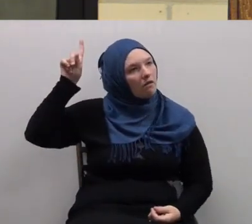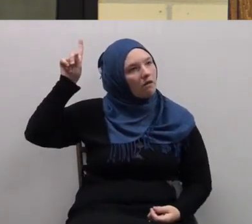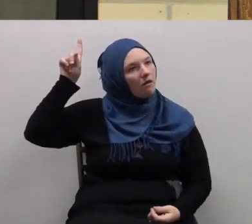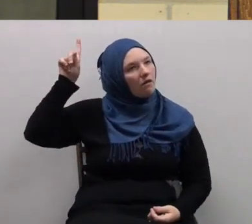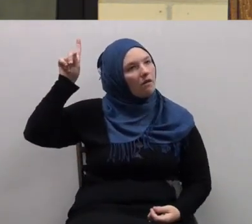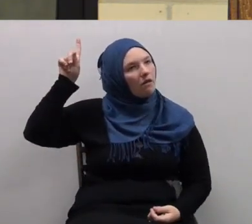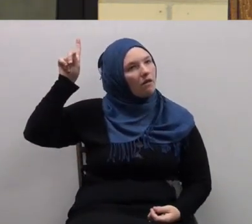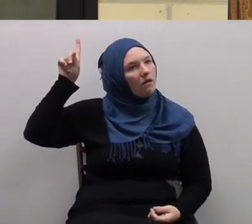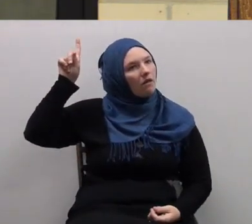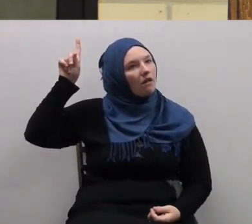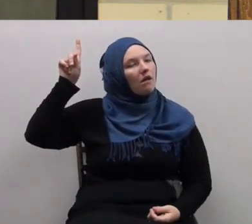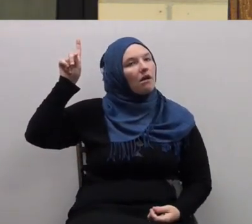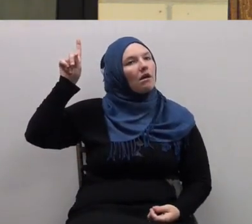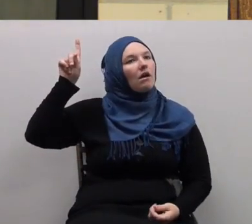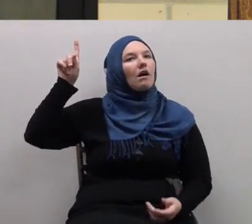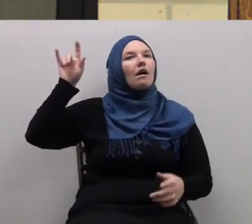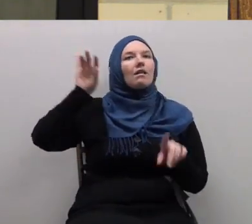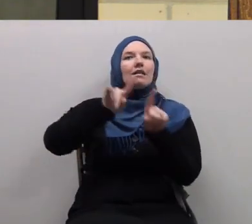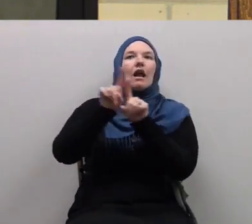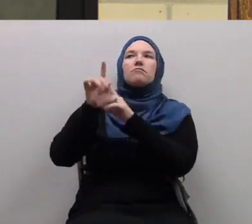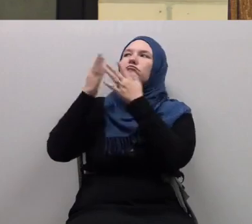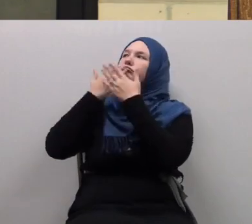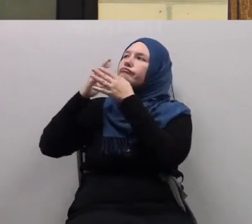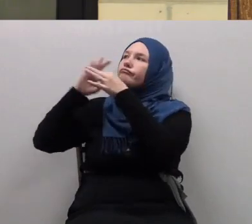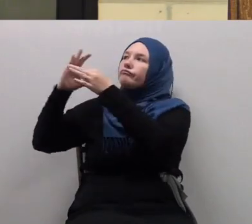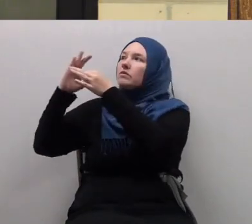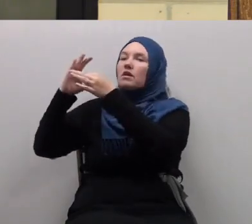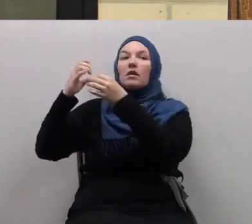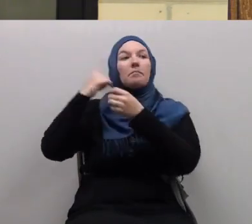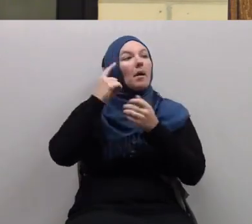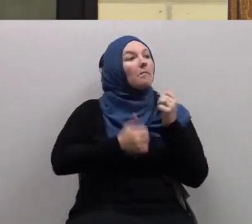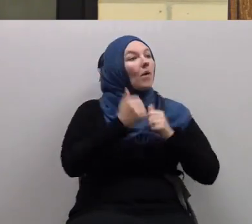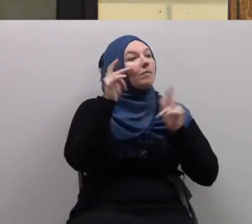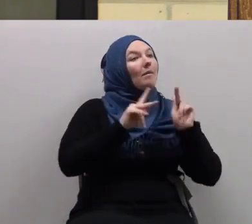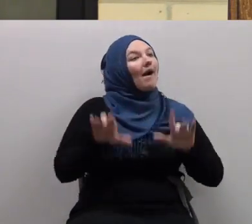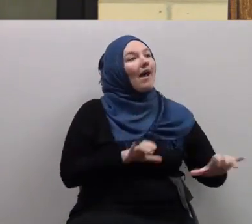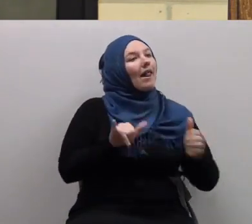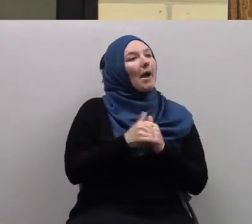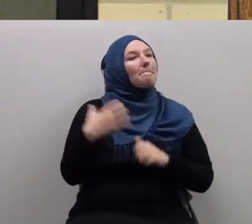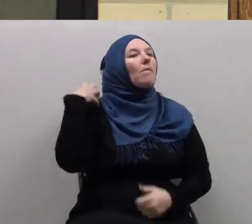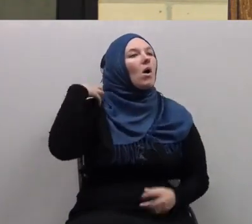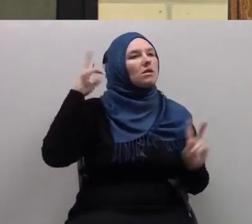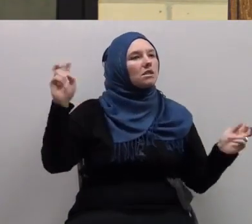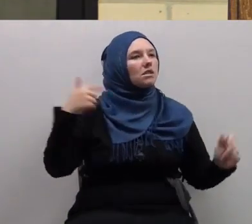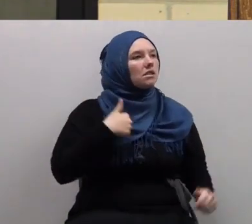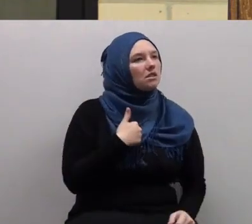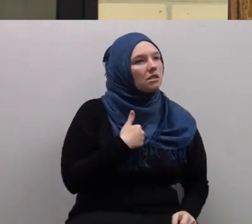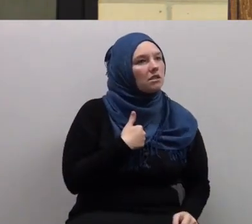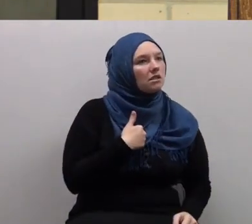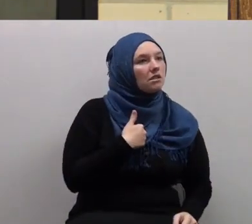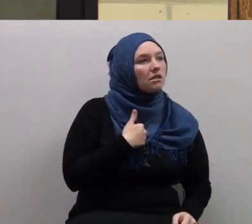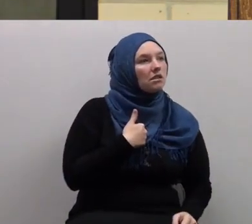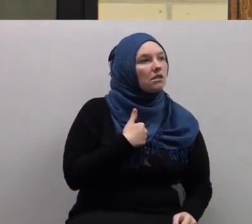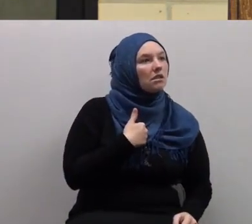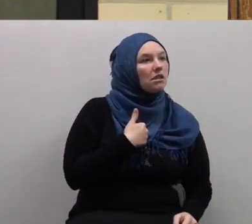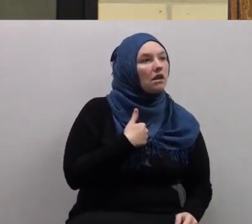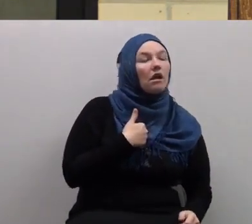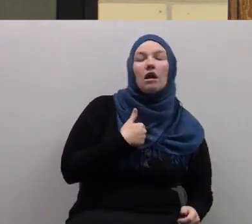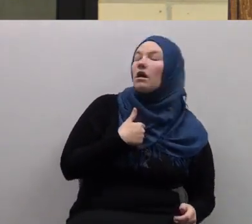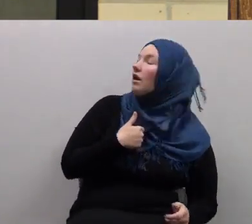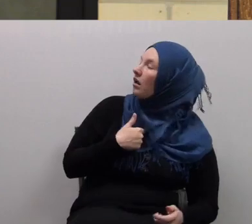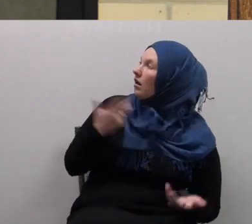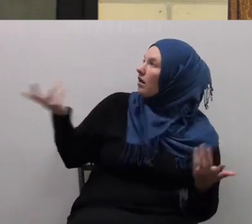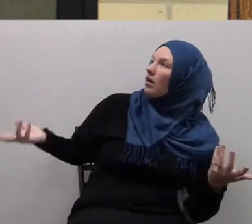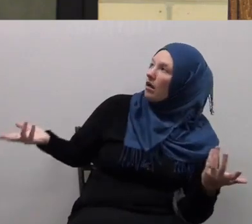are the boss. When we ask you, Allah, we want you to answer. But when you call us,